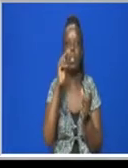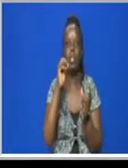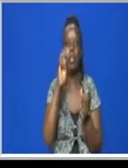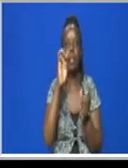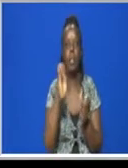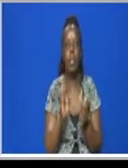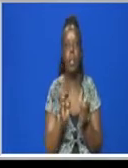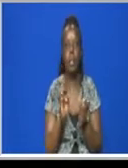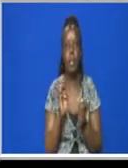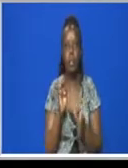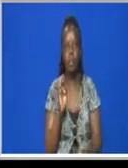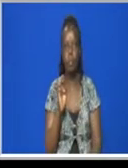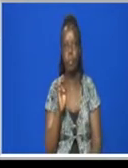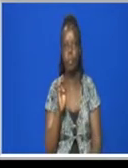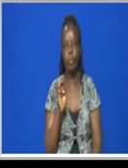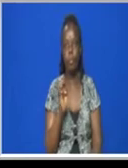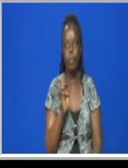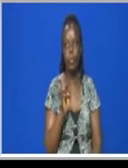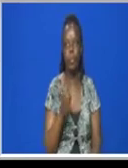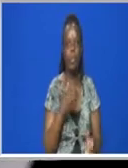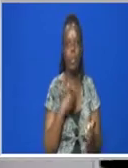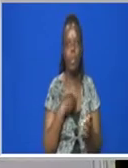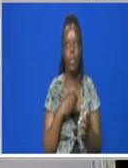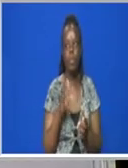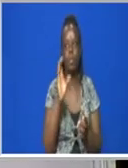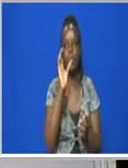having ethane. We can also have